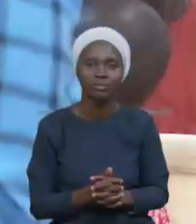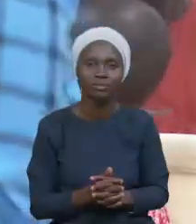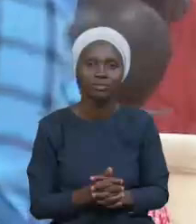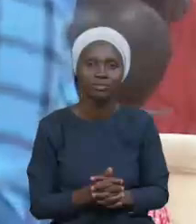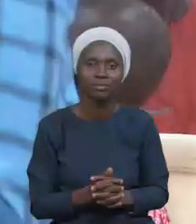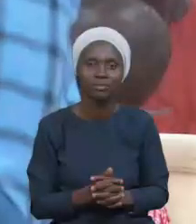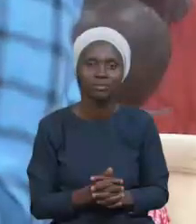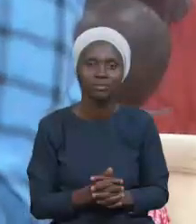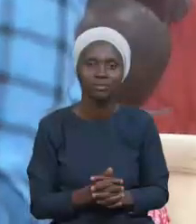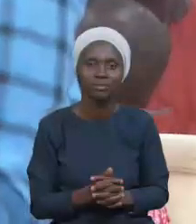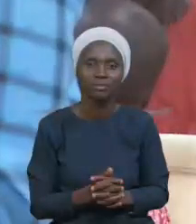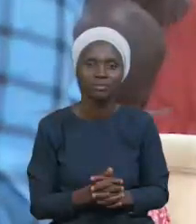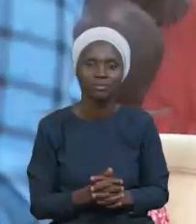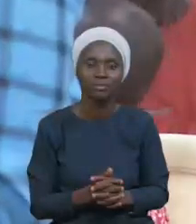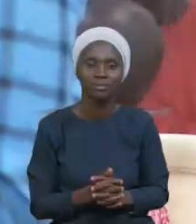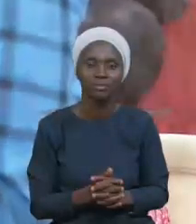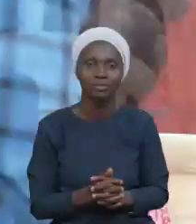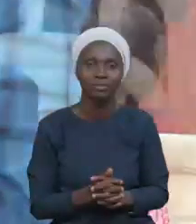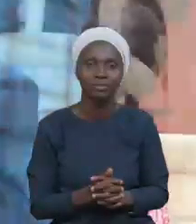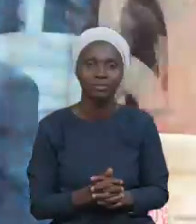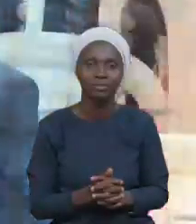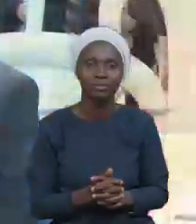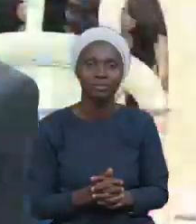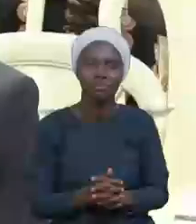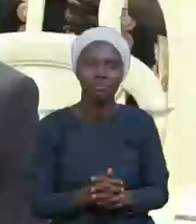three. If you are finished, can you wave me?